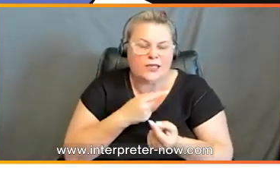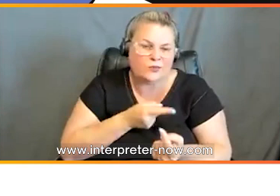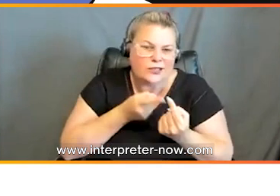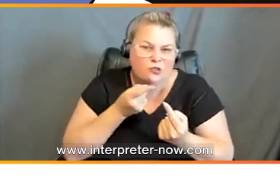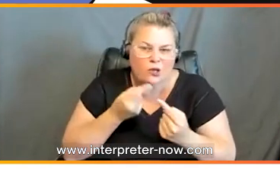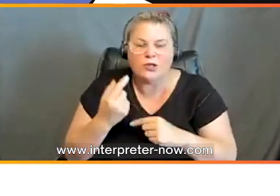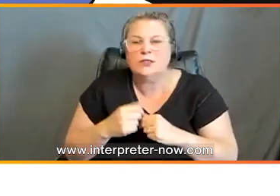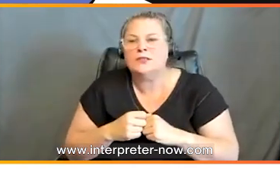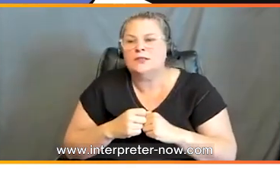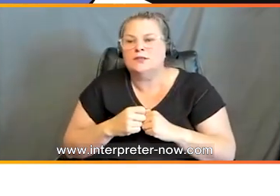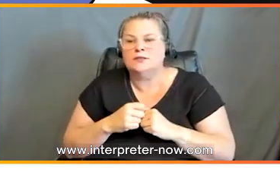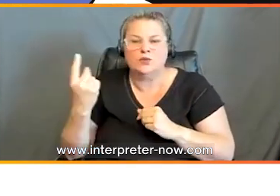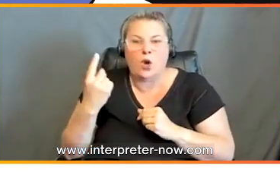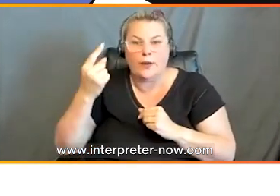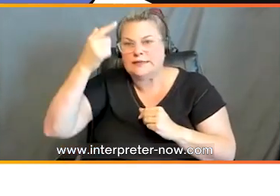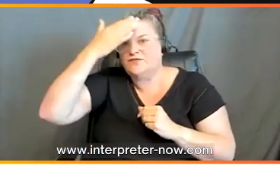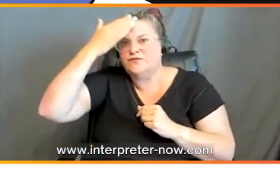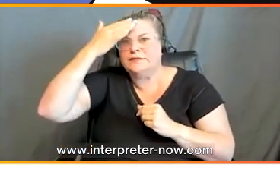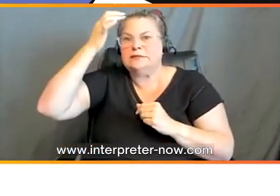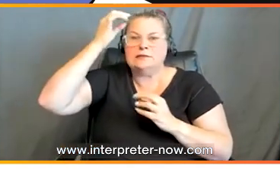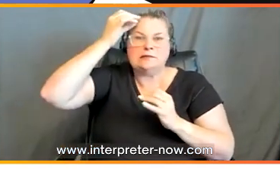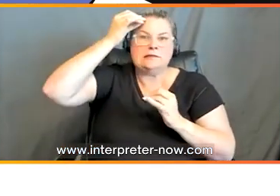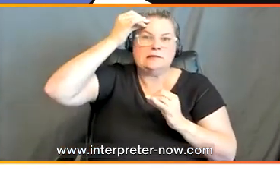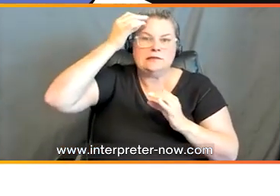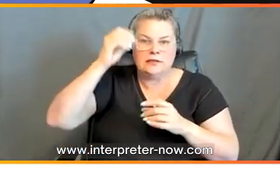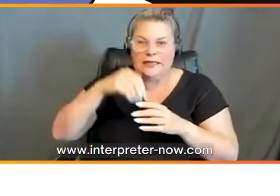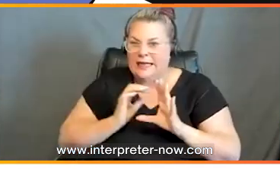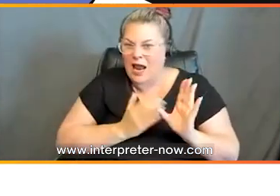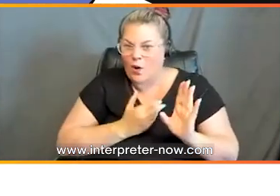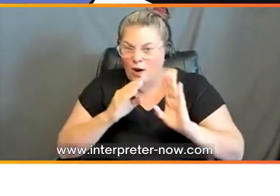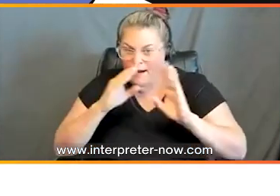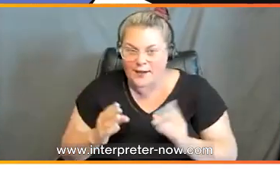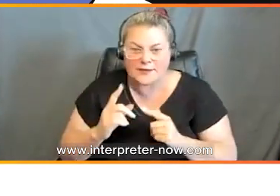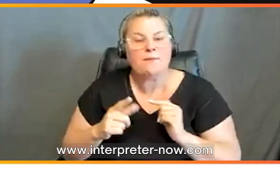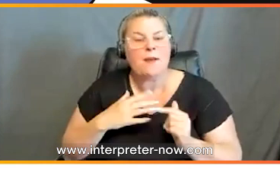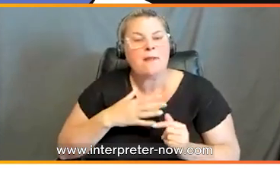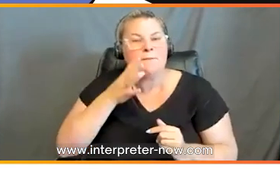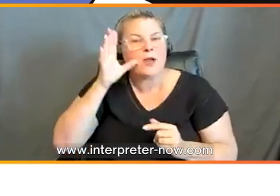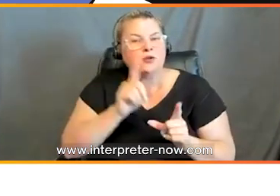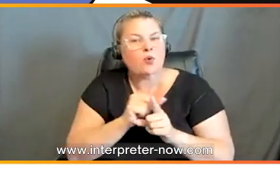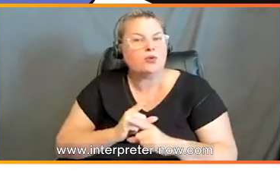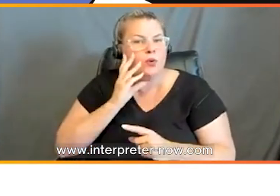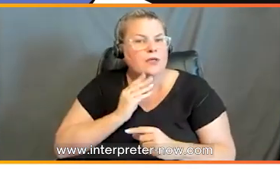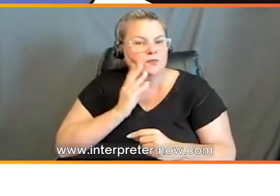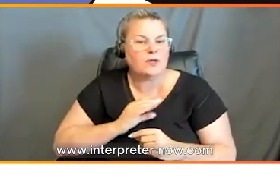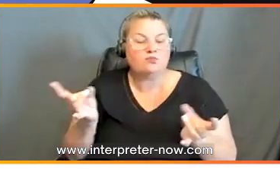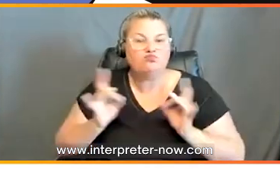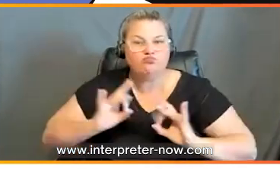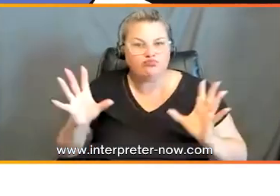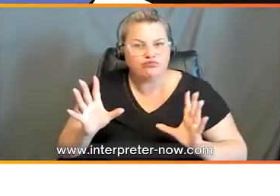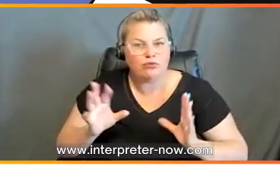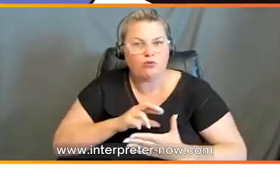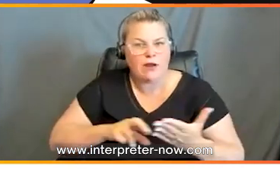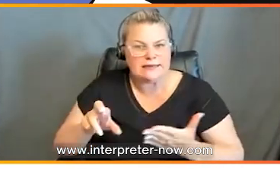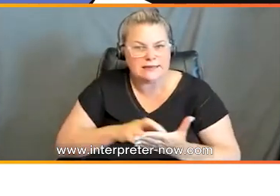household. My parents also experienced relentless racism. We are Punjabi by culture and we are